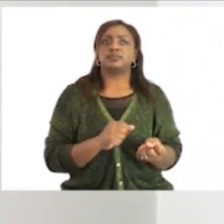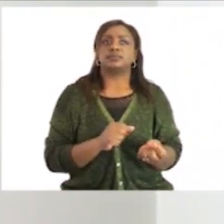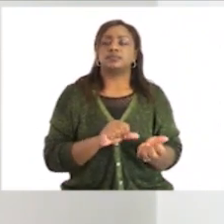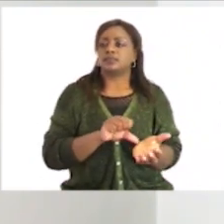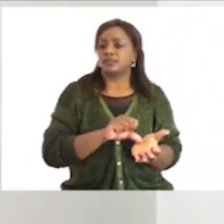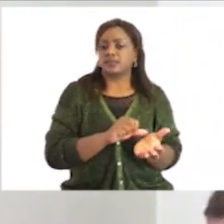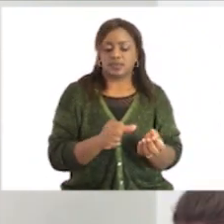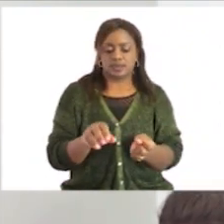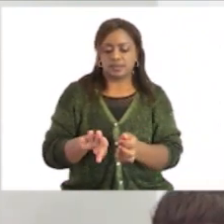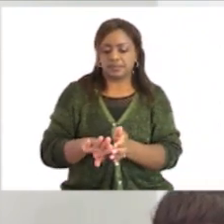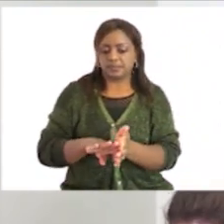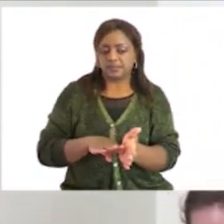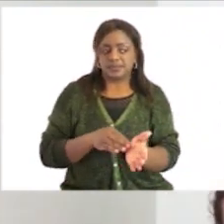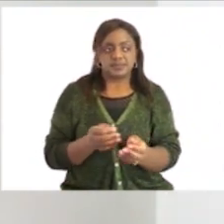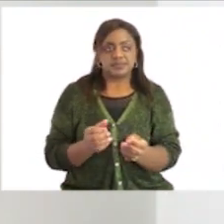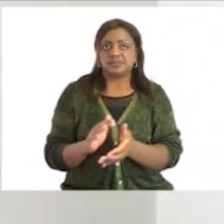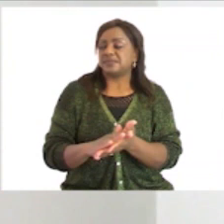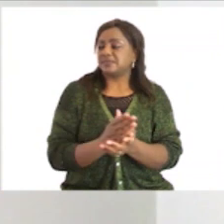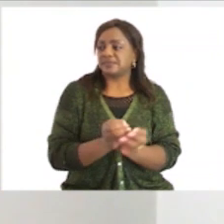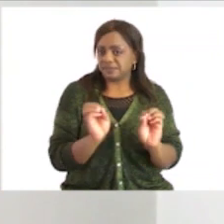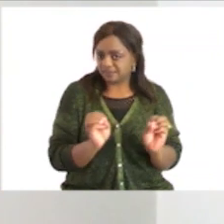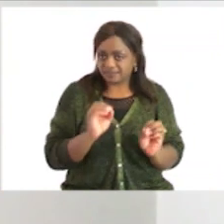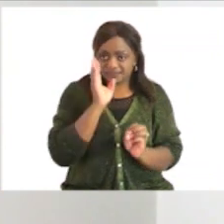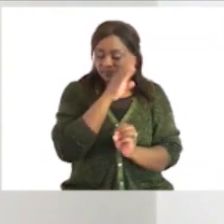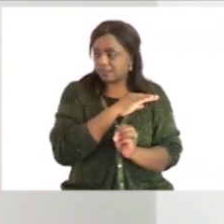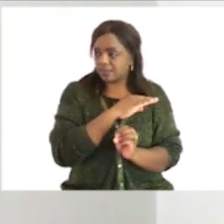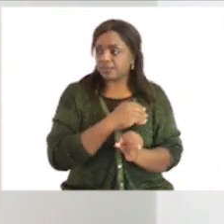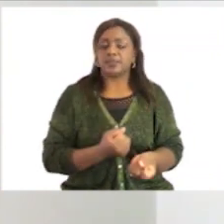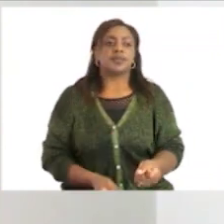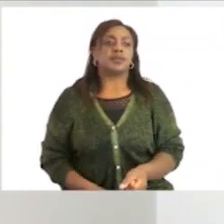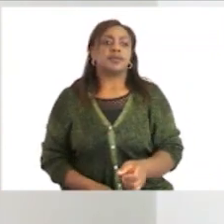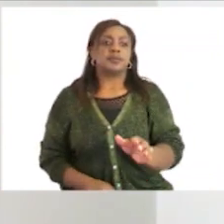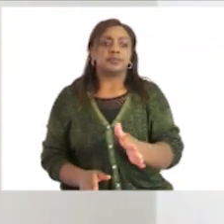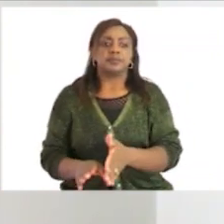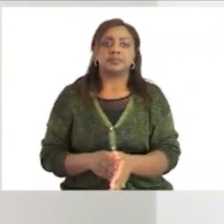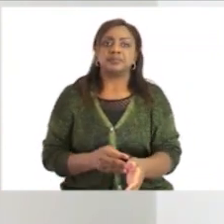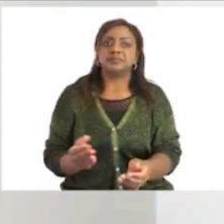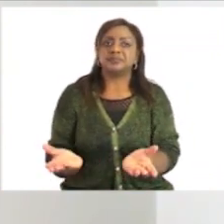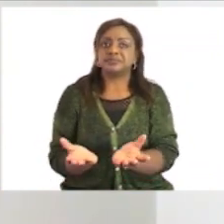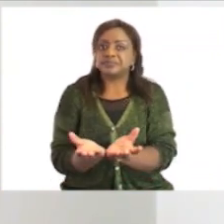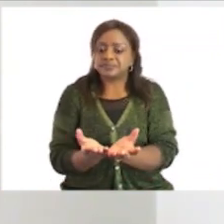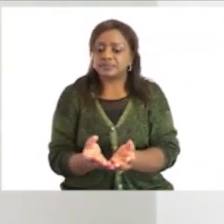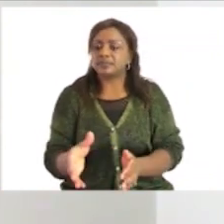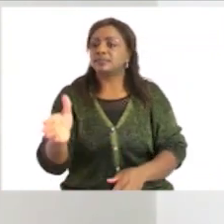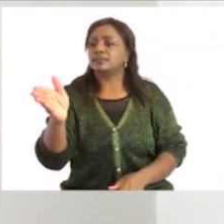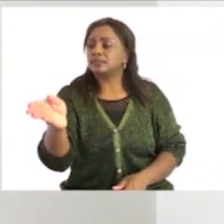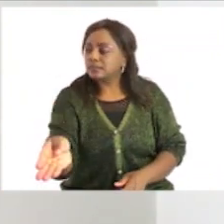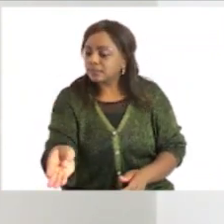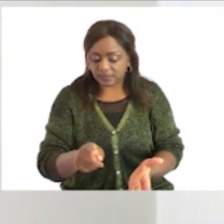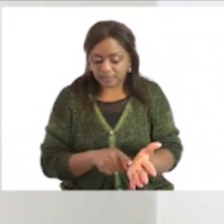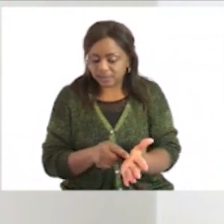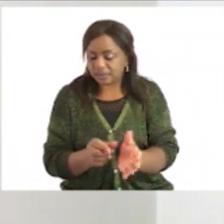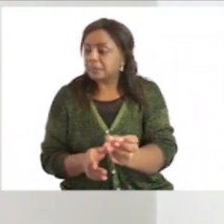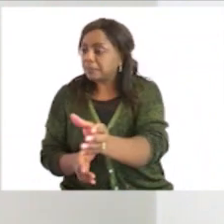to the bathroom in break time and I forgot to wash my hands. Then I get back in class, and